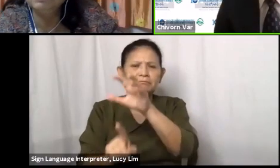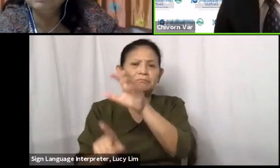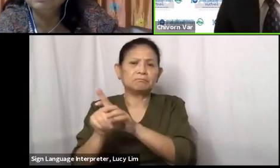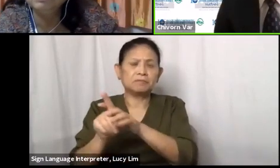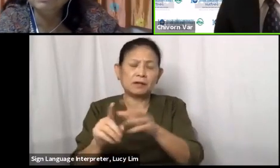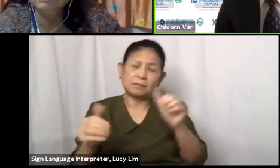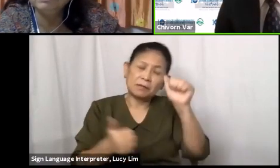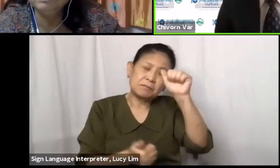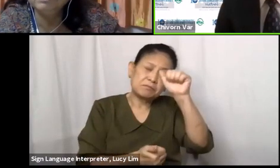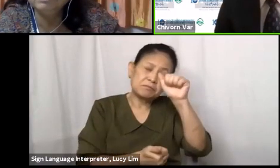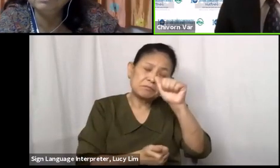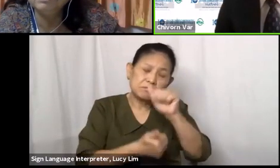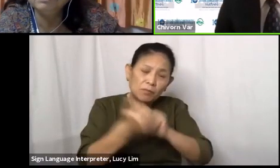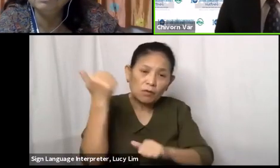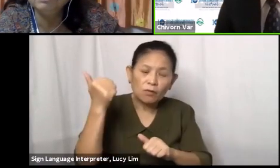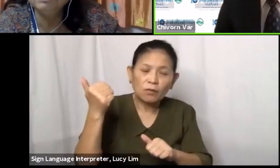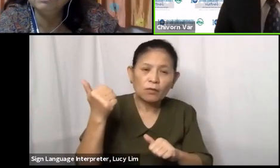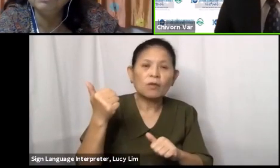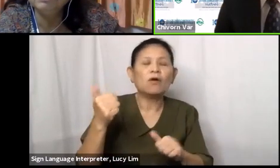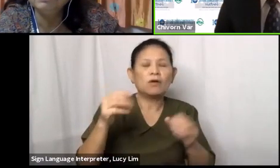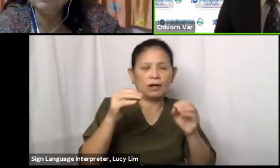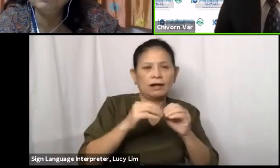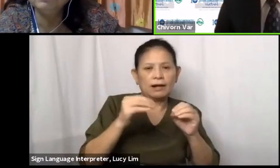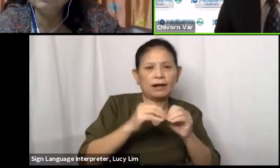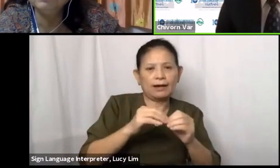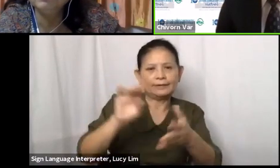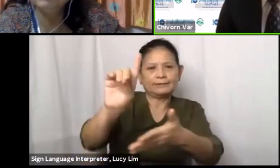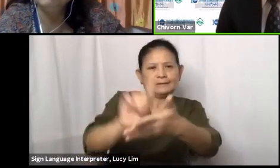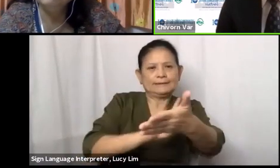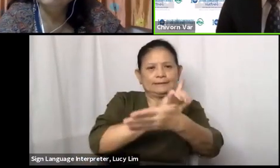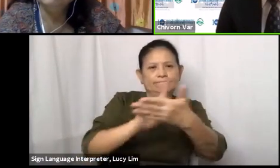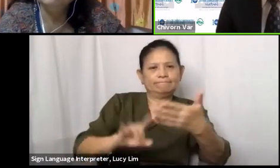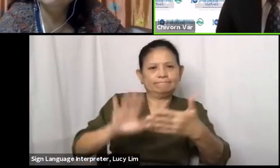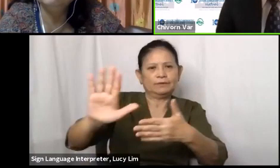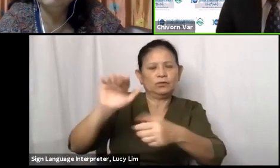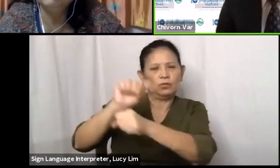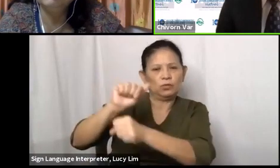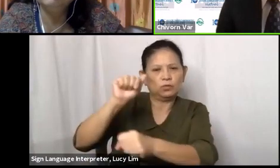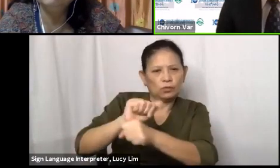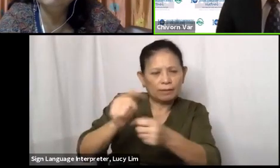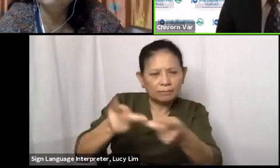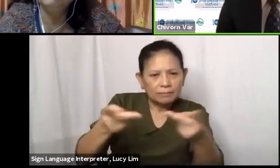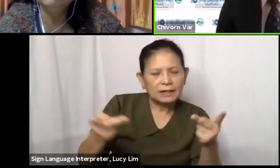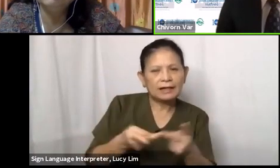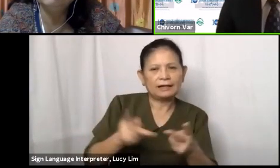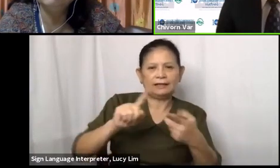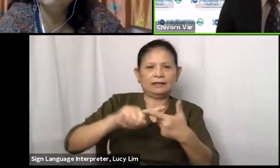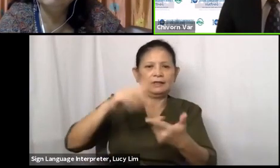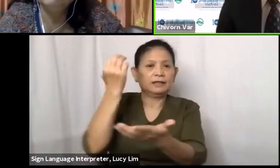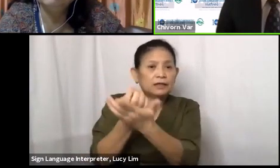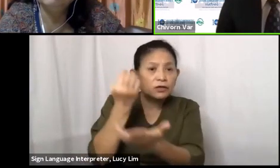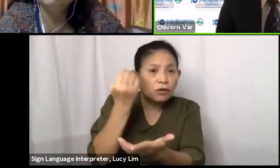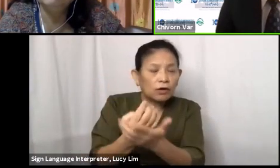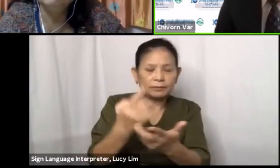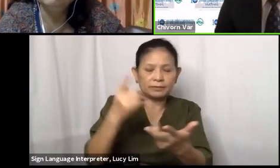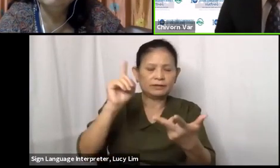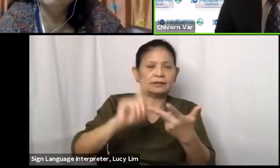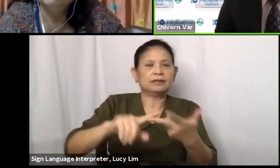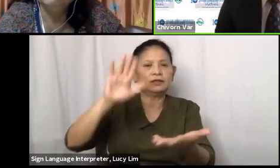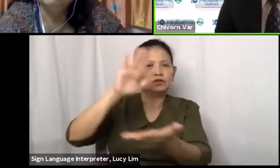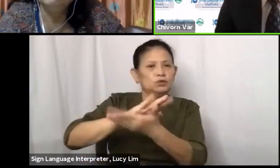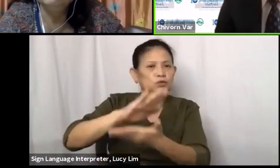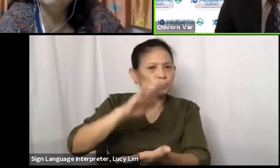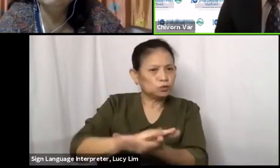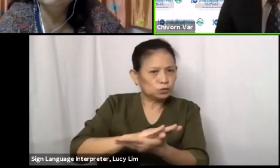is subtle discriminations in the workplace, in the economic participations, and in school.